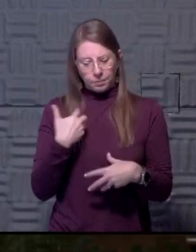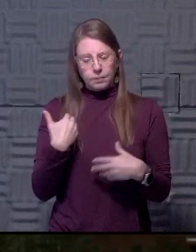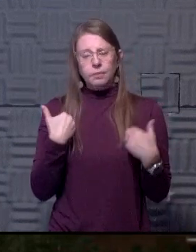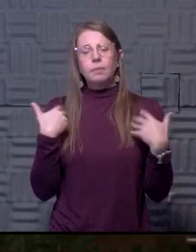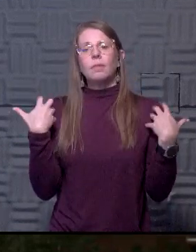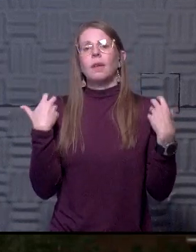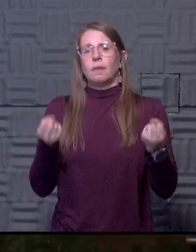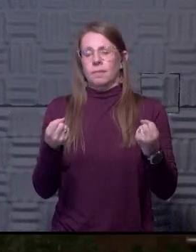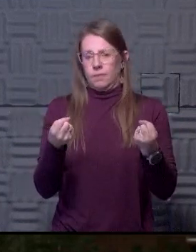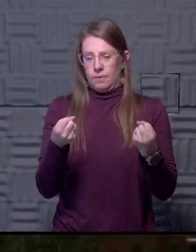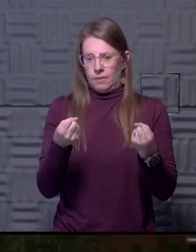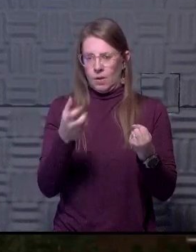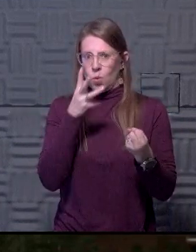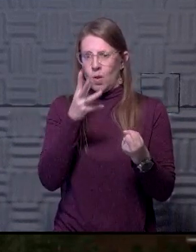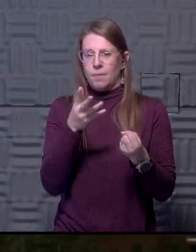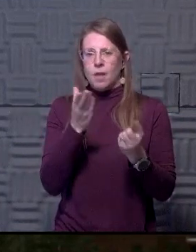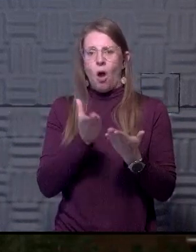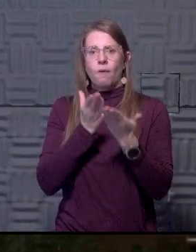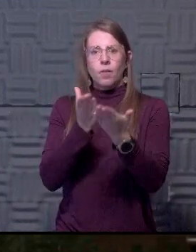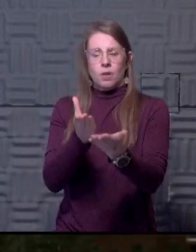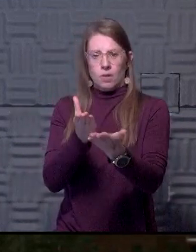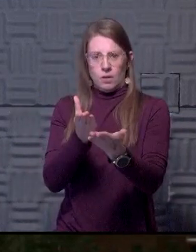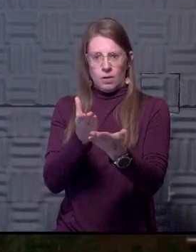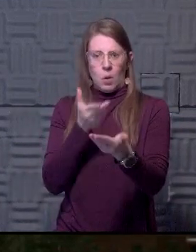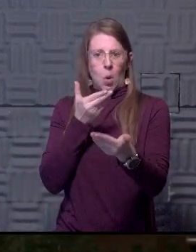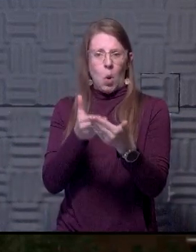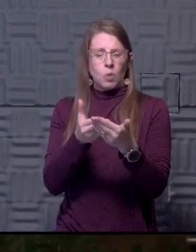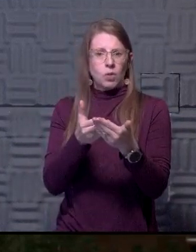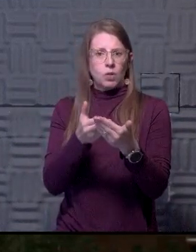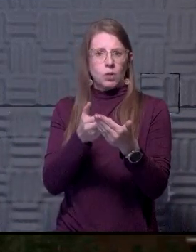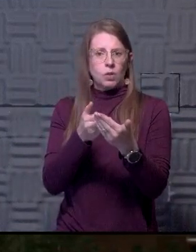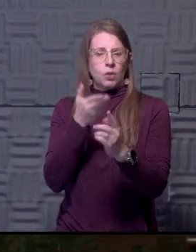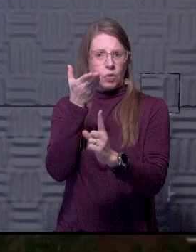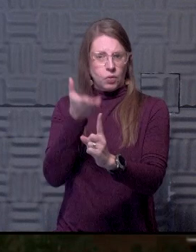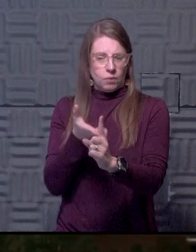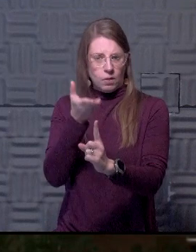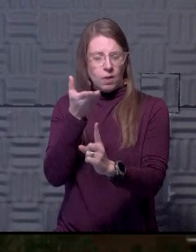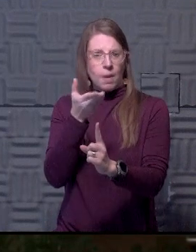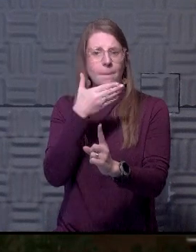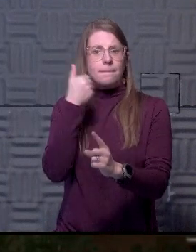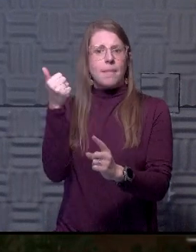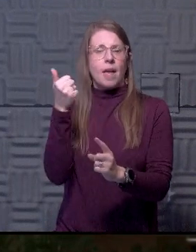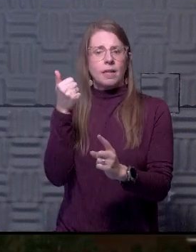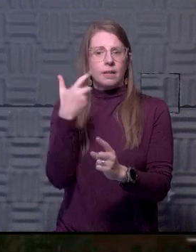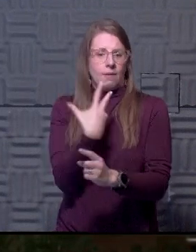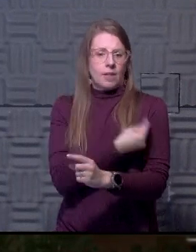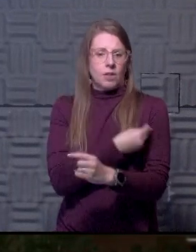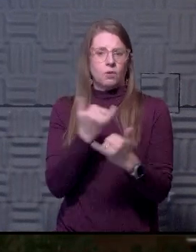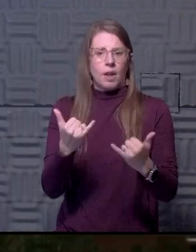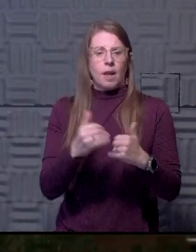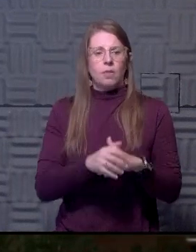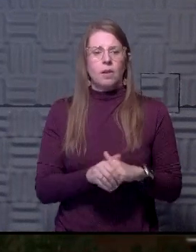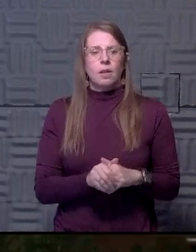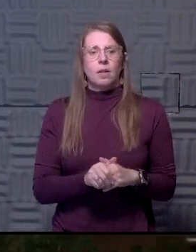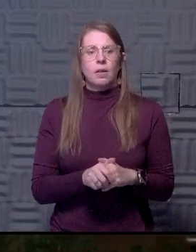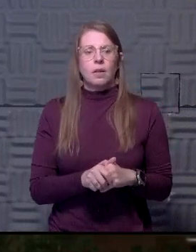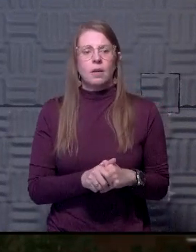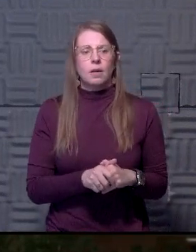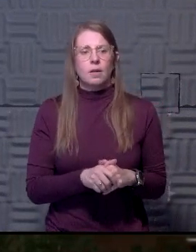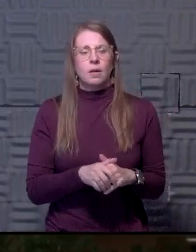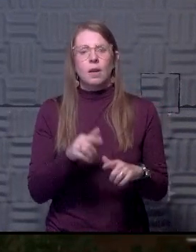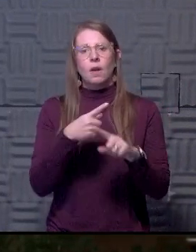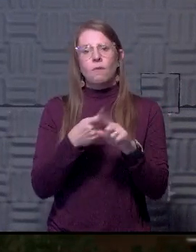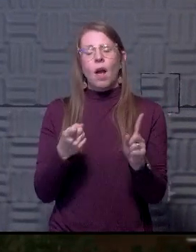in the one that is going to be offered to you, the one that is closest to you. That's going to be the best vaccine for you at the moment. Now, from